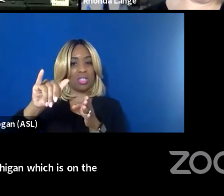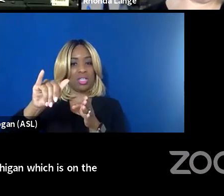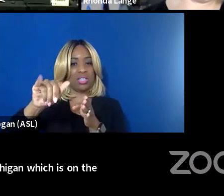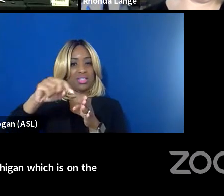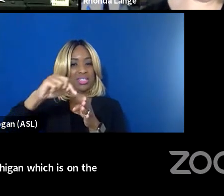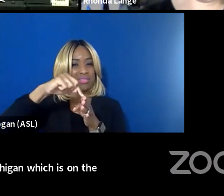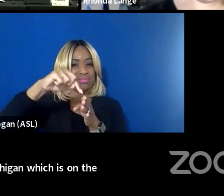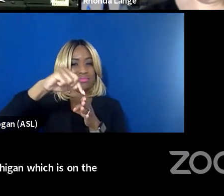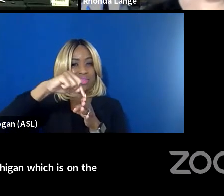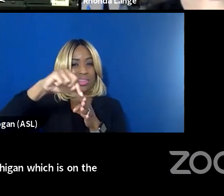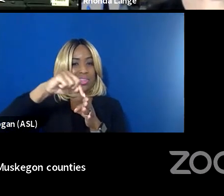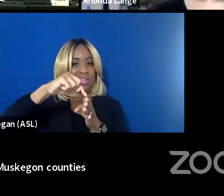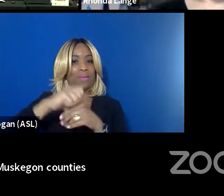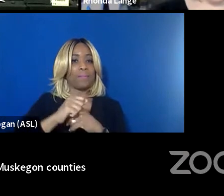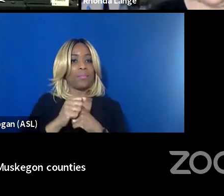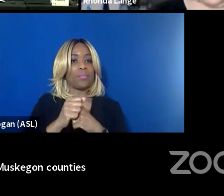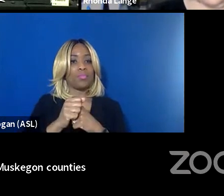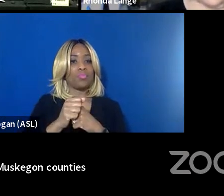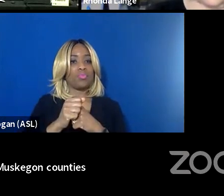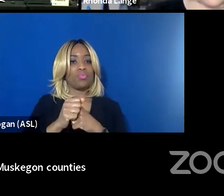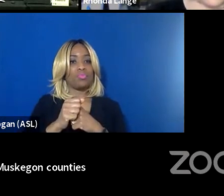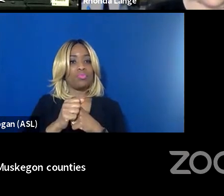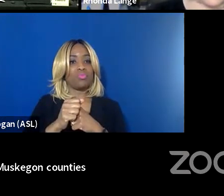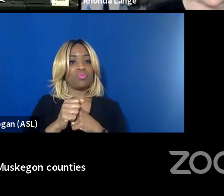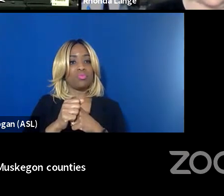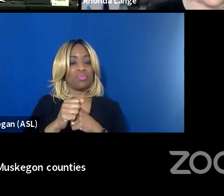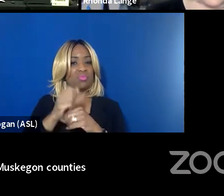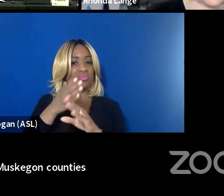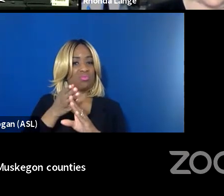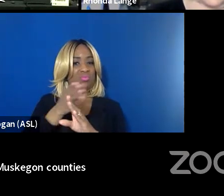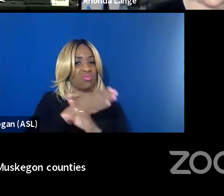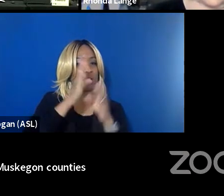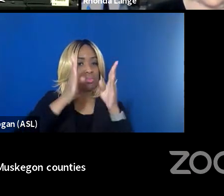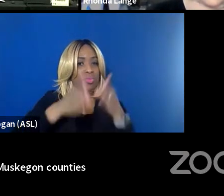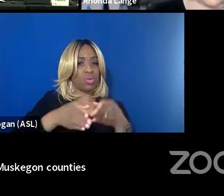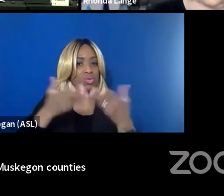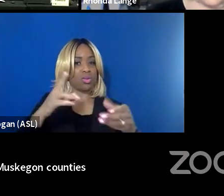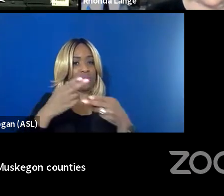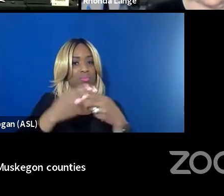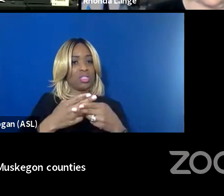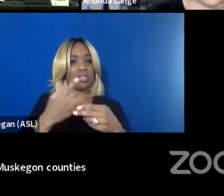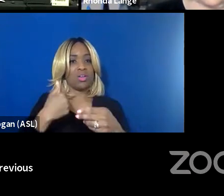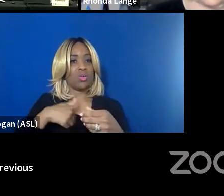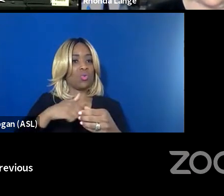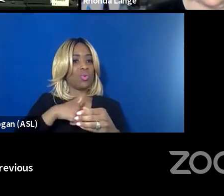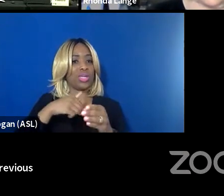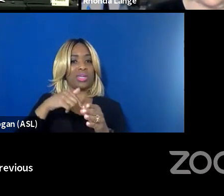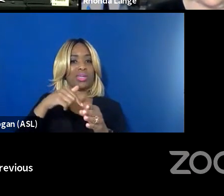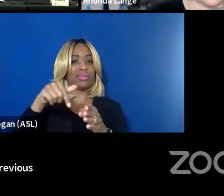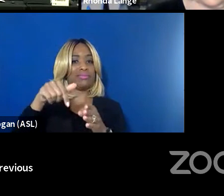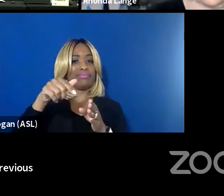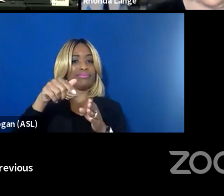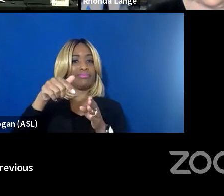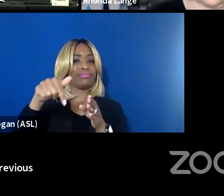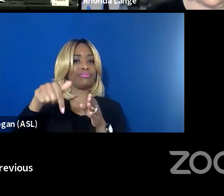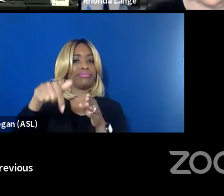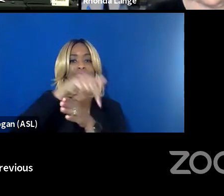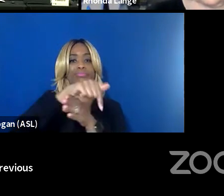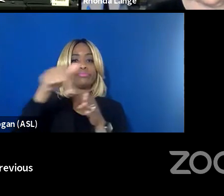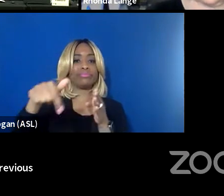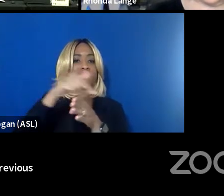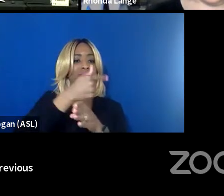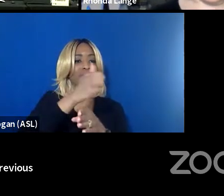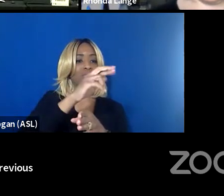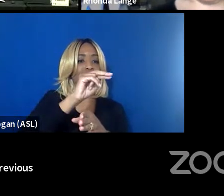And as a previous speaker mentioned, we go between Grand Haven and